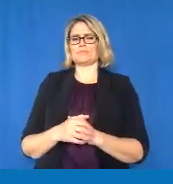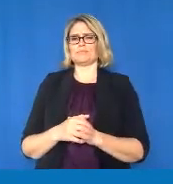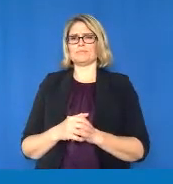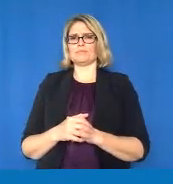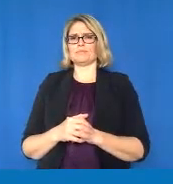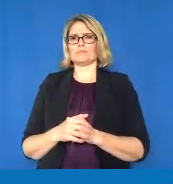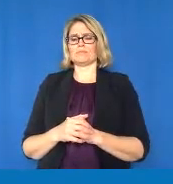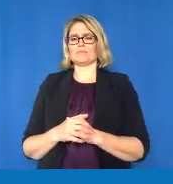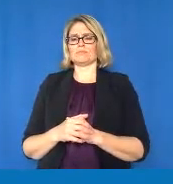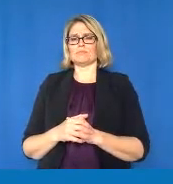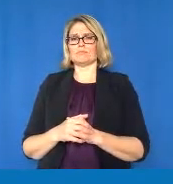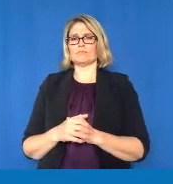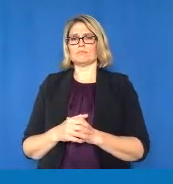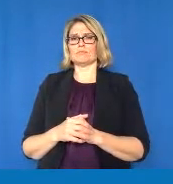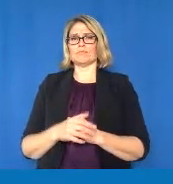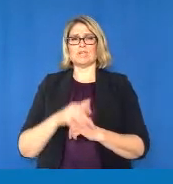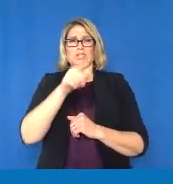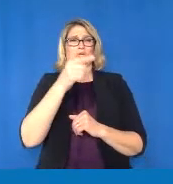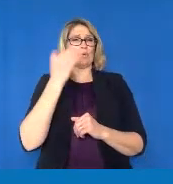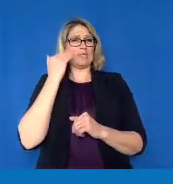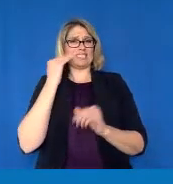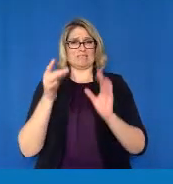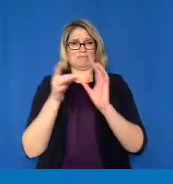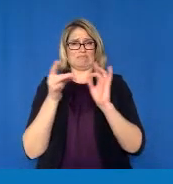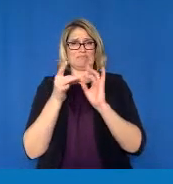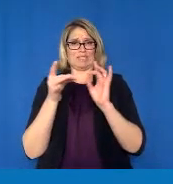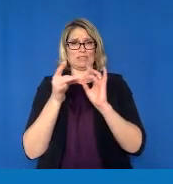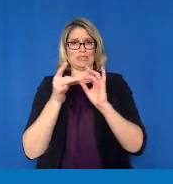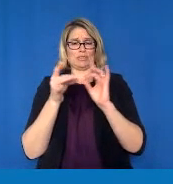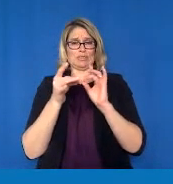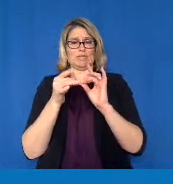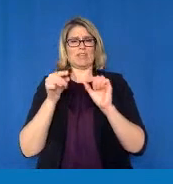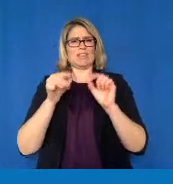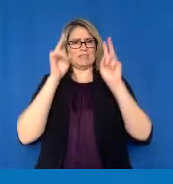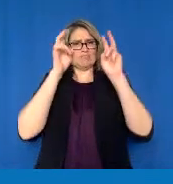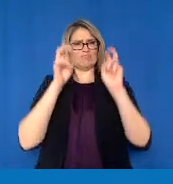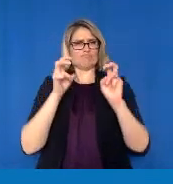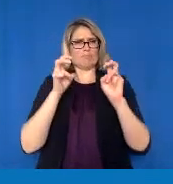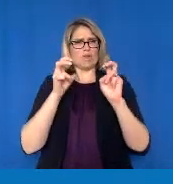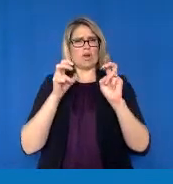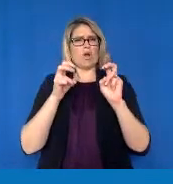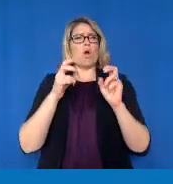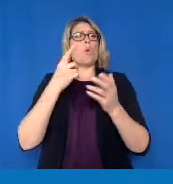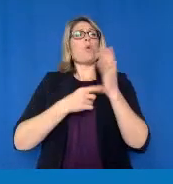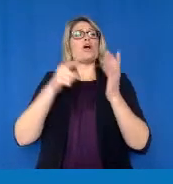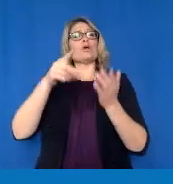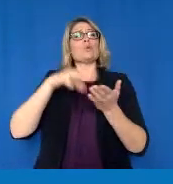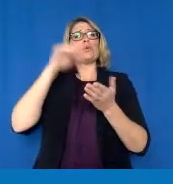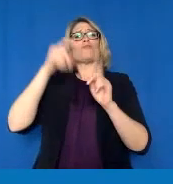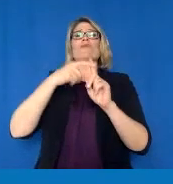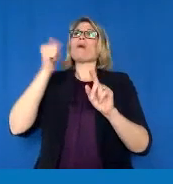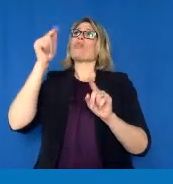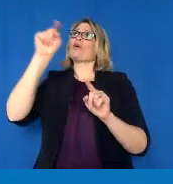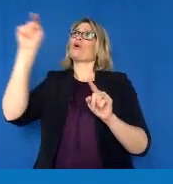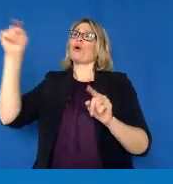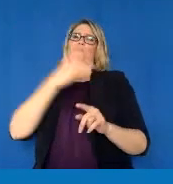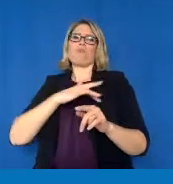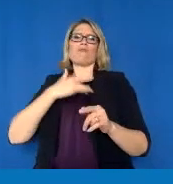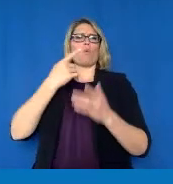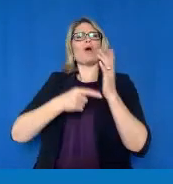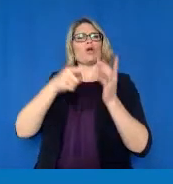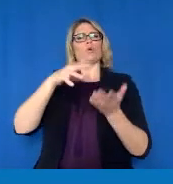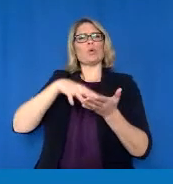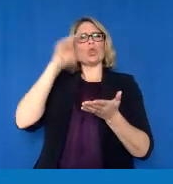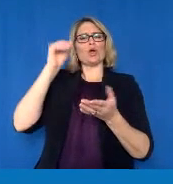You mentioned many times this topic. Can you tell us what lessons you've learned from other provinces on the